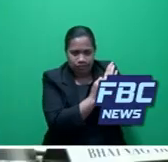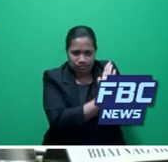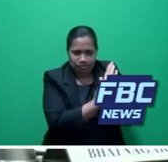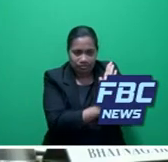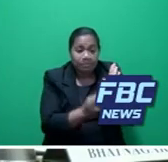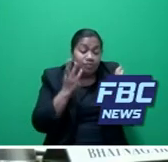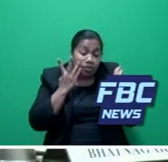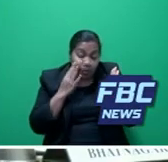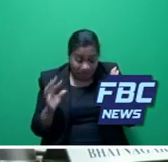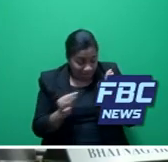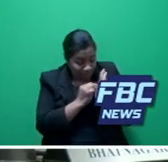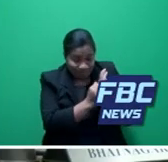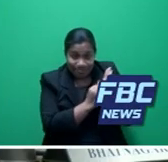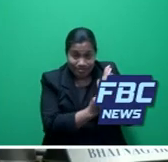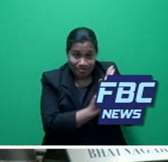that this floodgate is